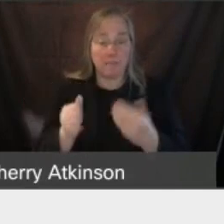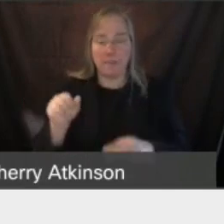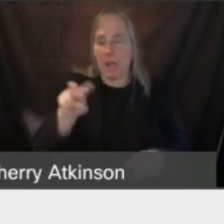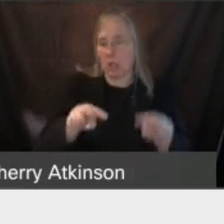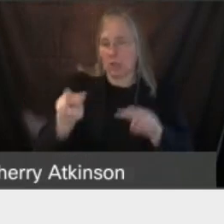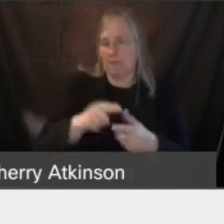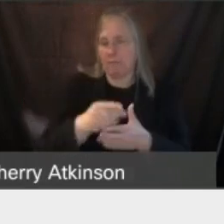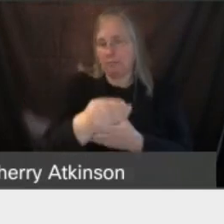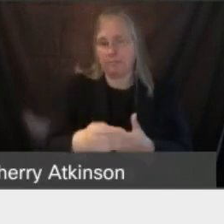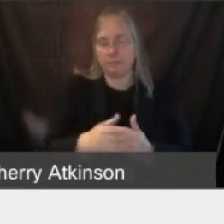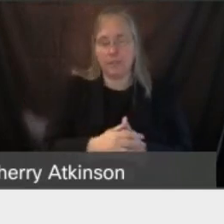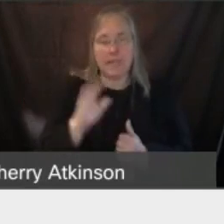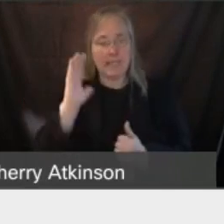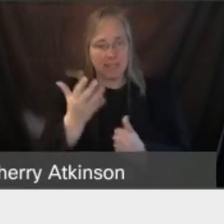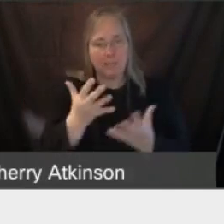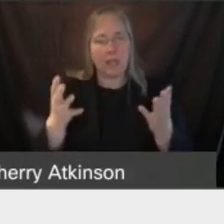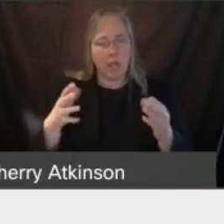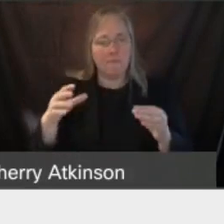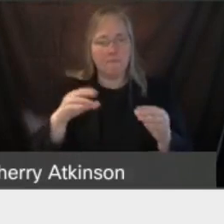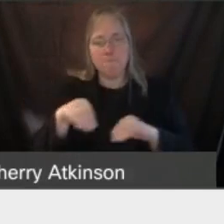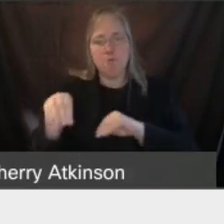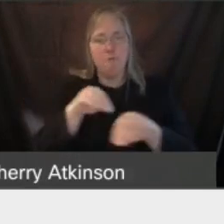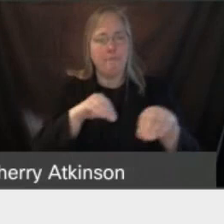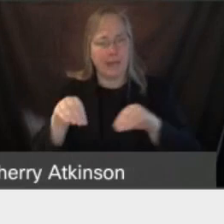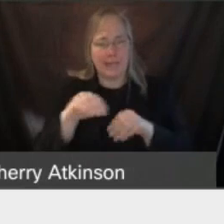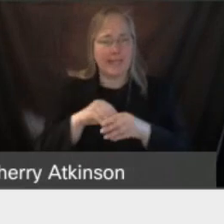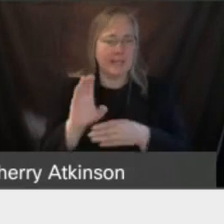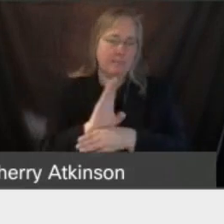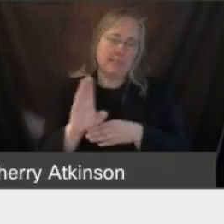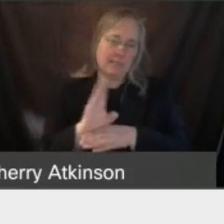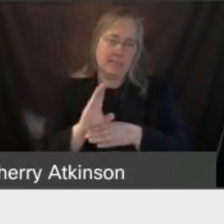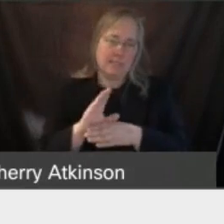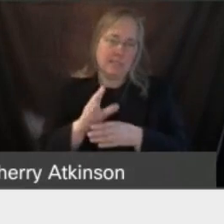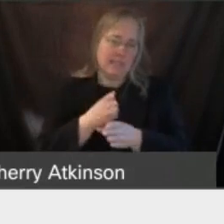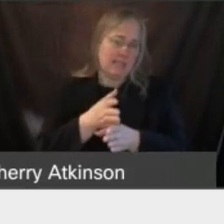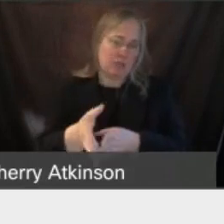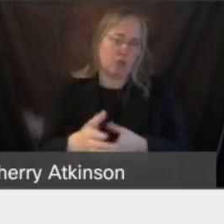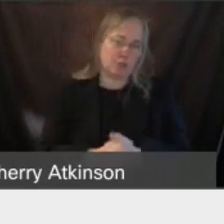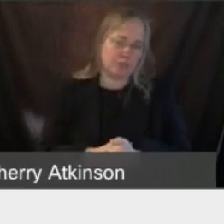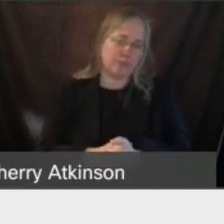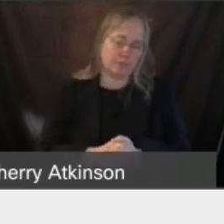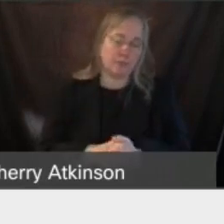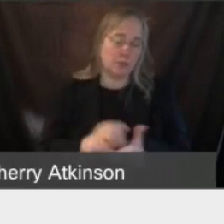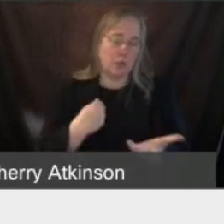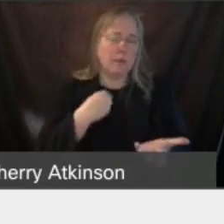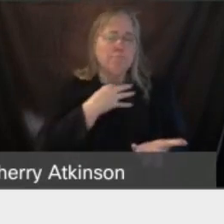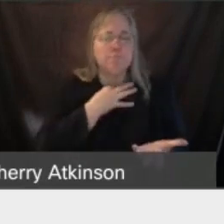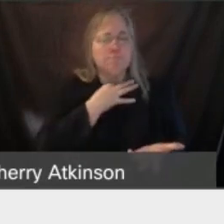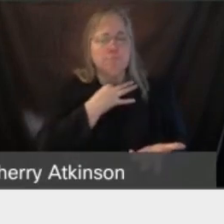seems to be a lot of movement in the business sector. So I'm just